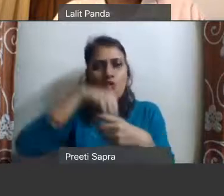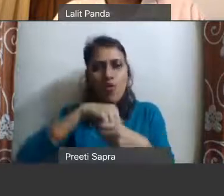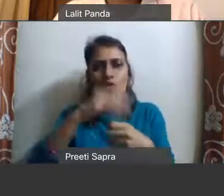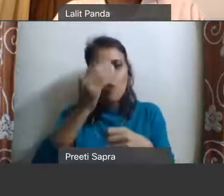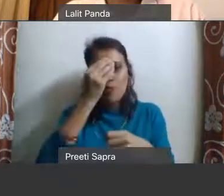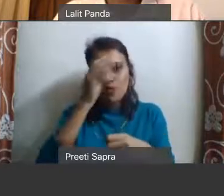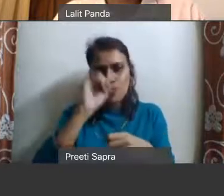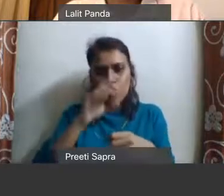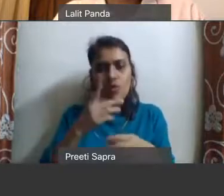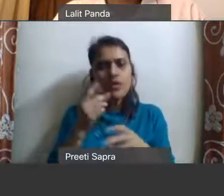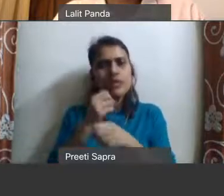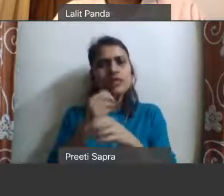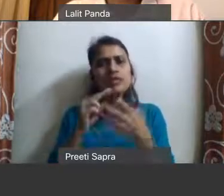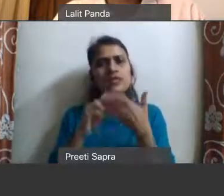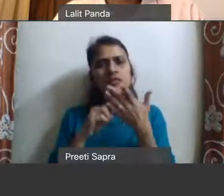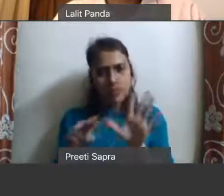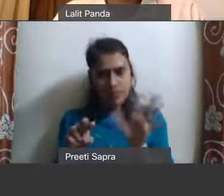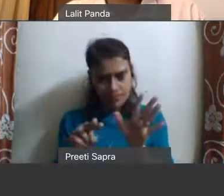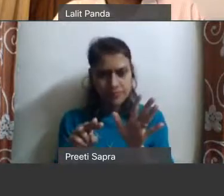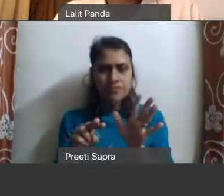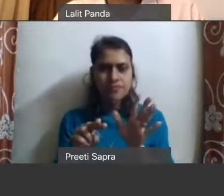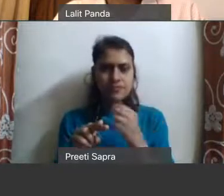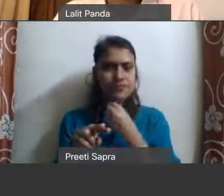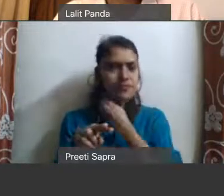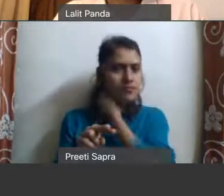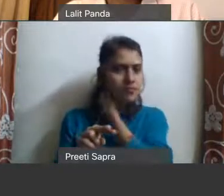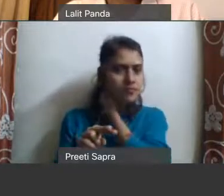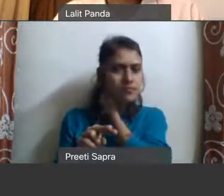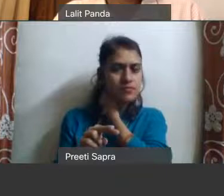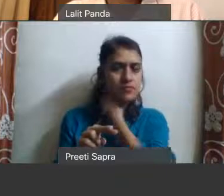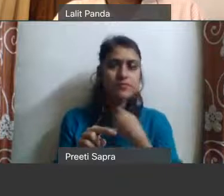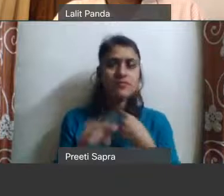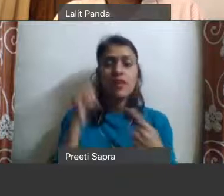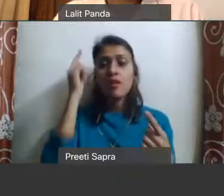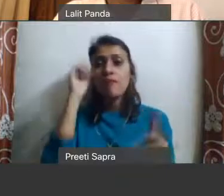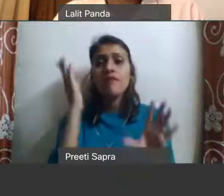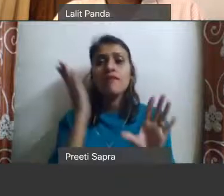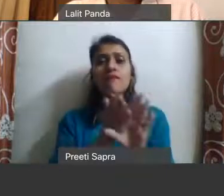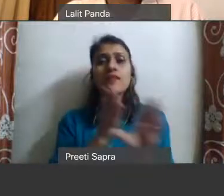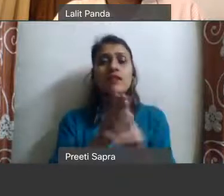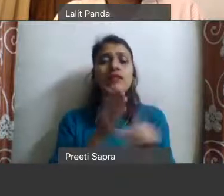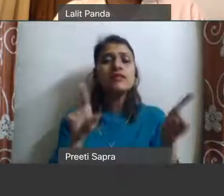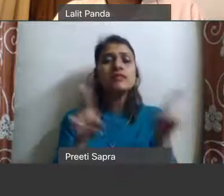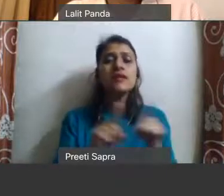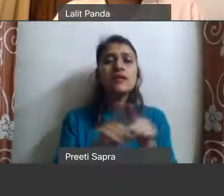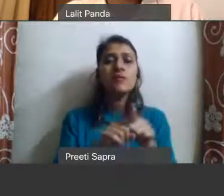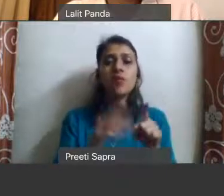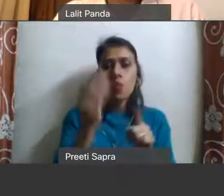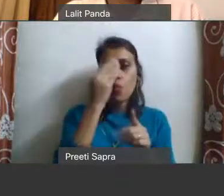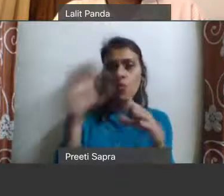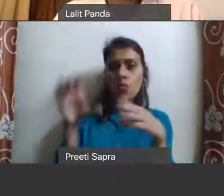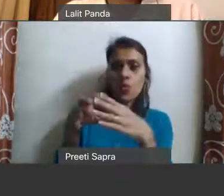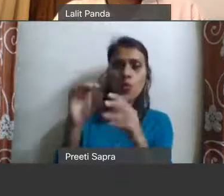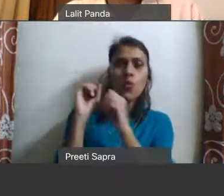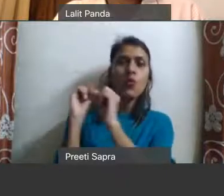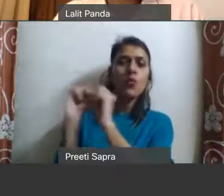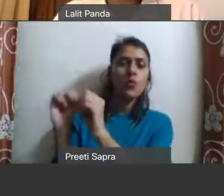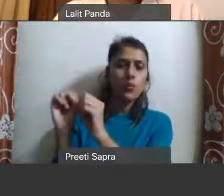against Muslims in general, a prejudice and a stereotype that Muslims as a community, or at